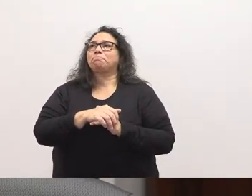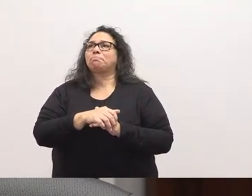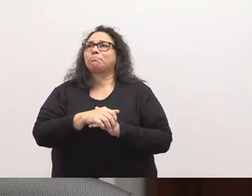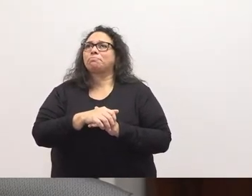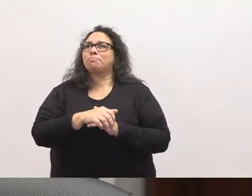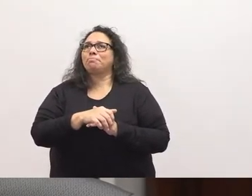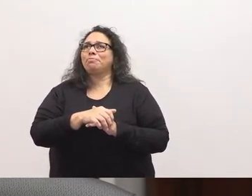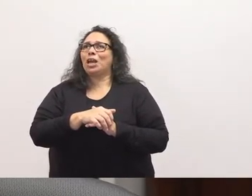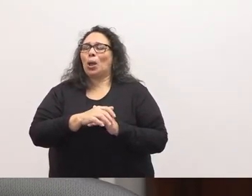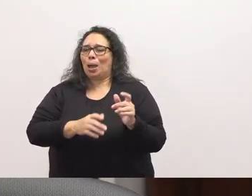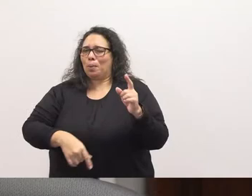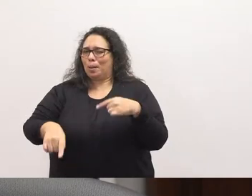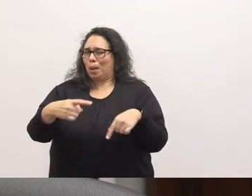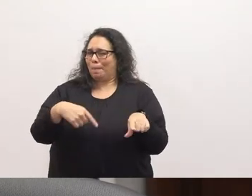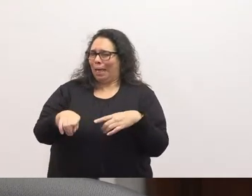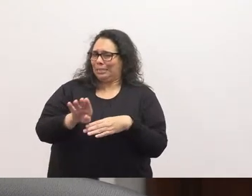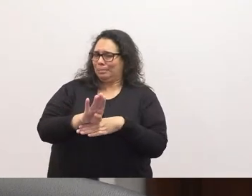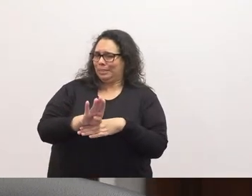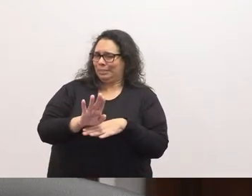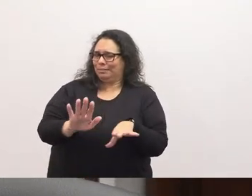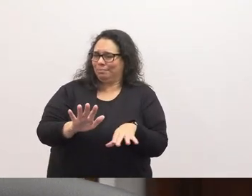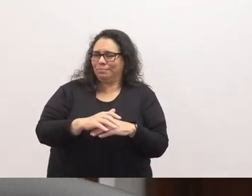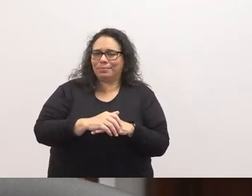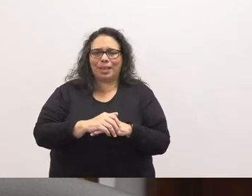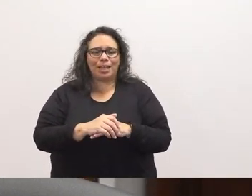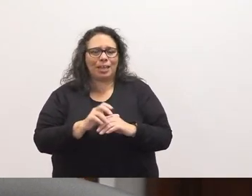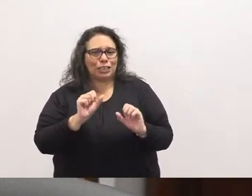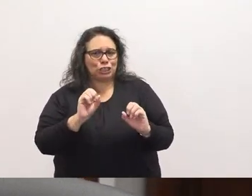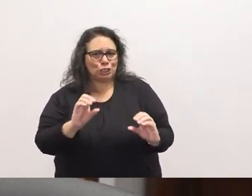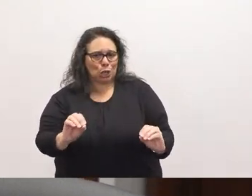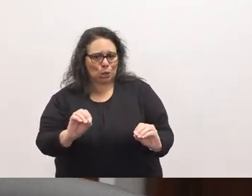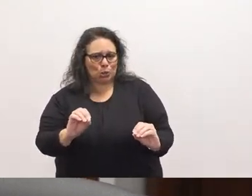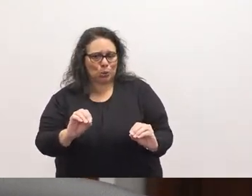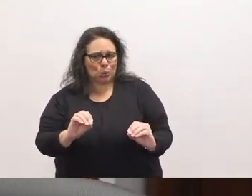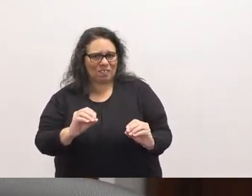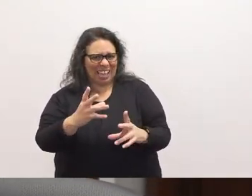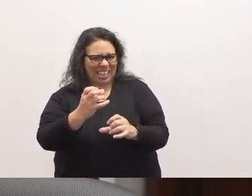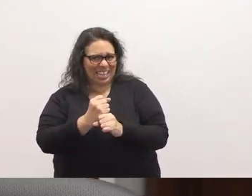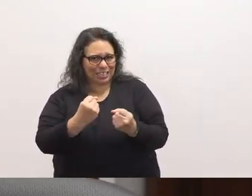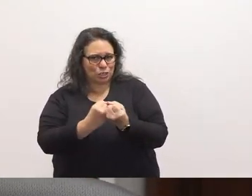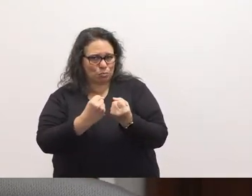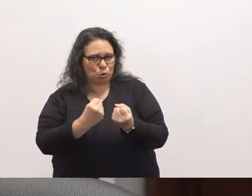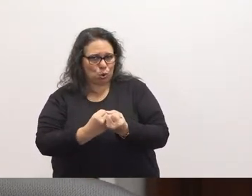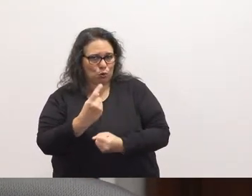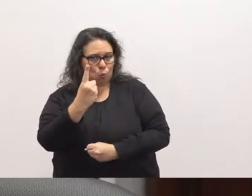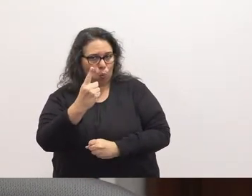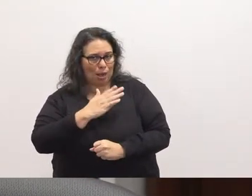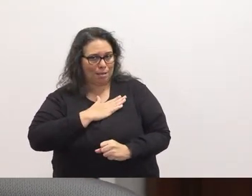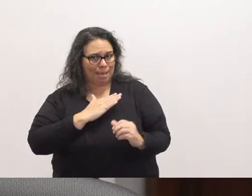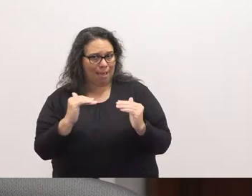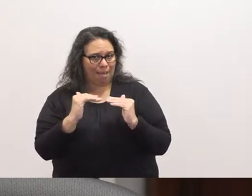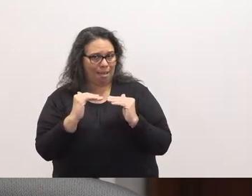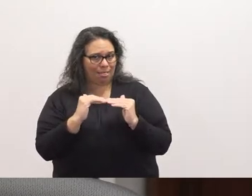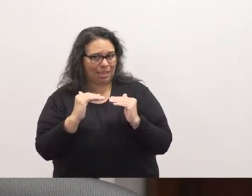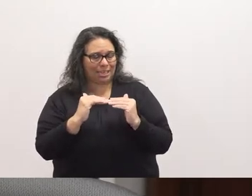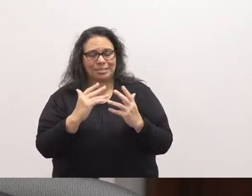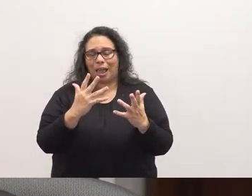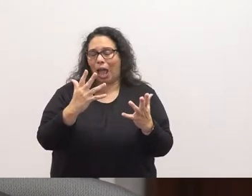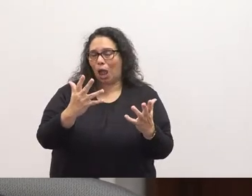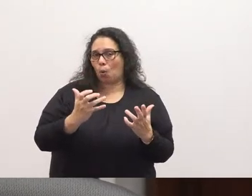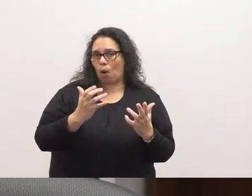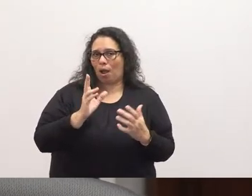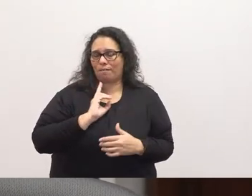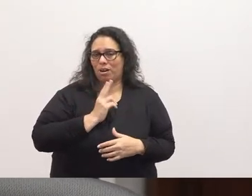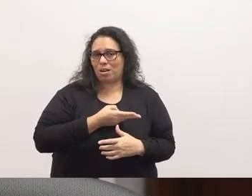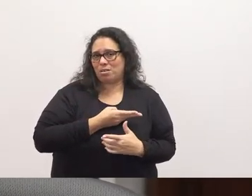I'm going to bring it back to business. So if I can get support here from one of my colleagues, I would like for us